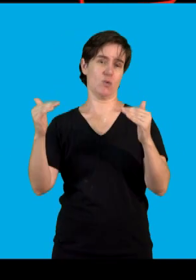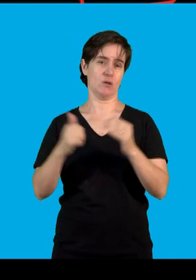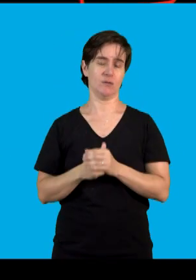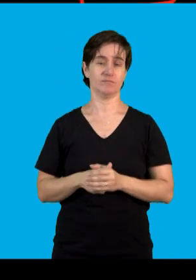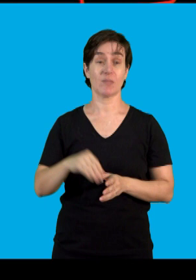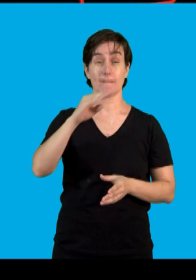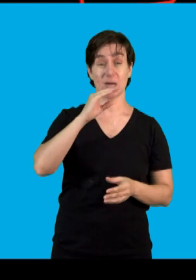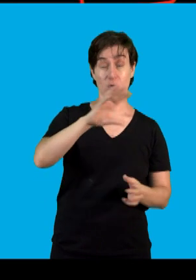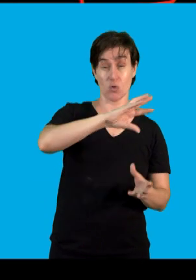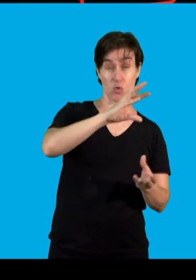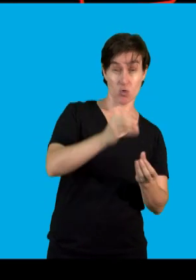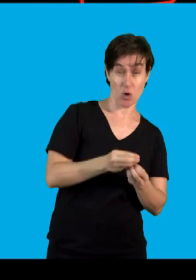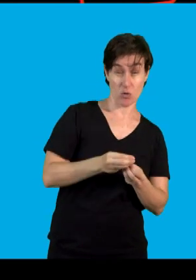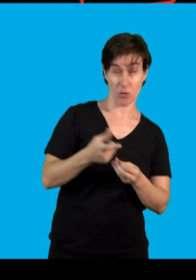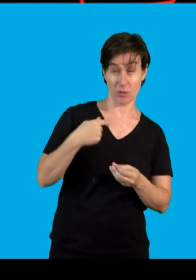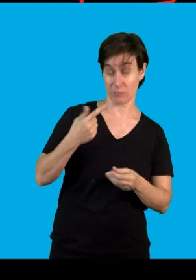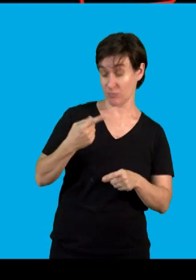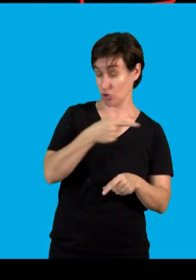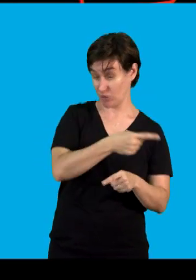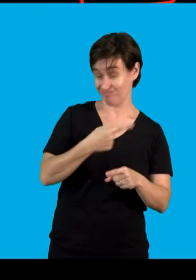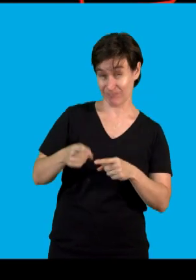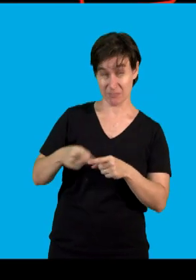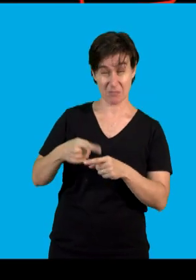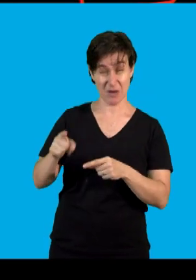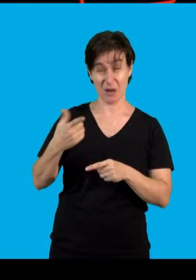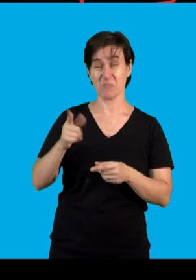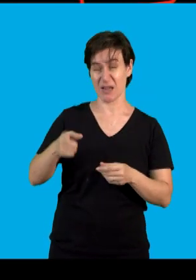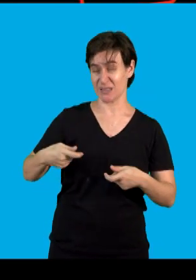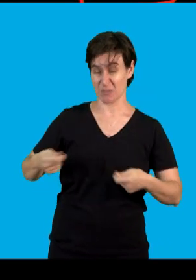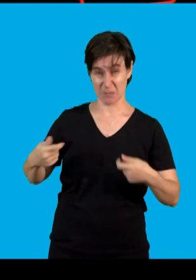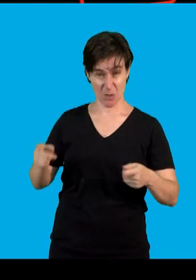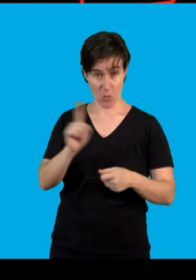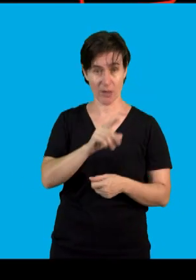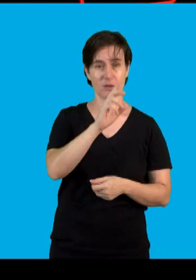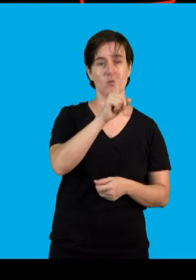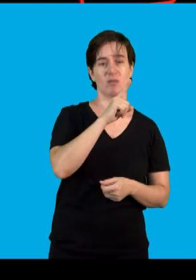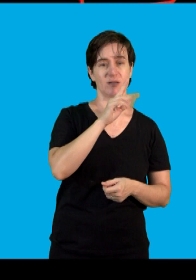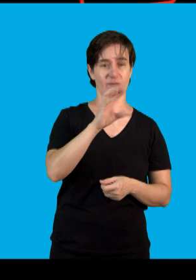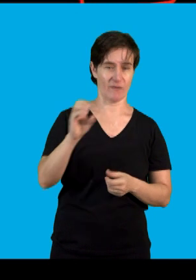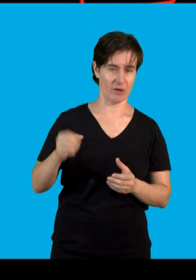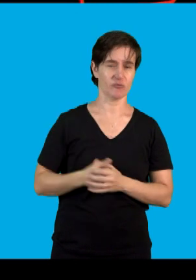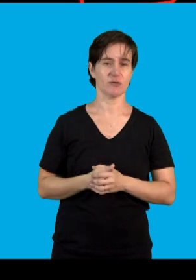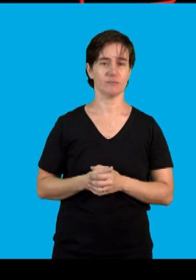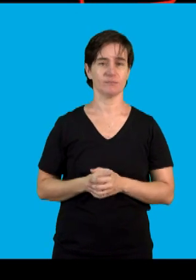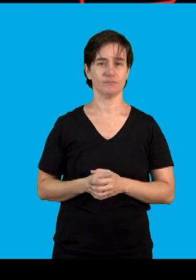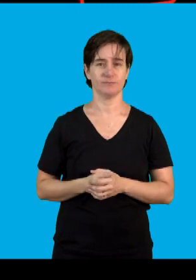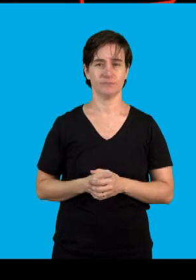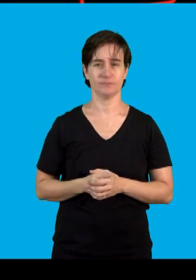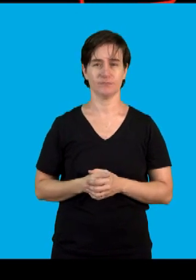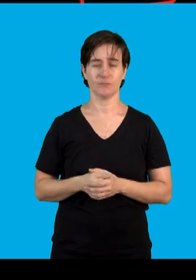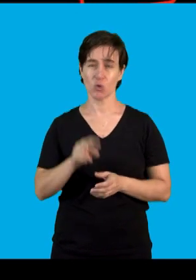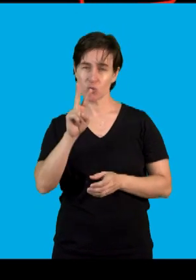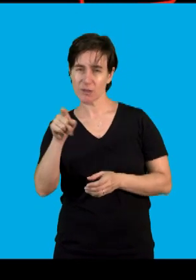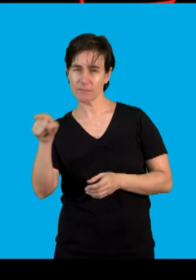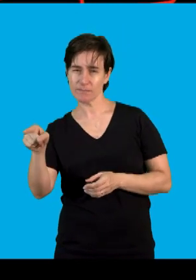the total cost and the income in rands, we can see it's not going to be by 1, 50, 100.